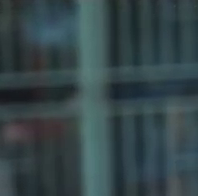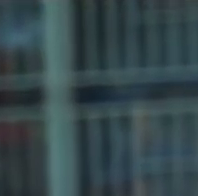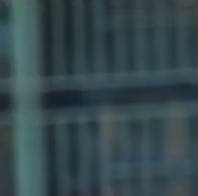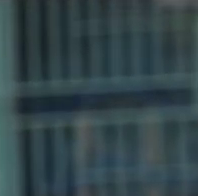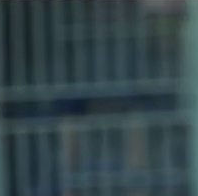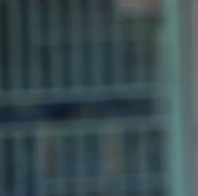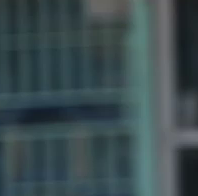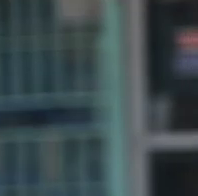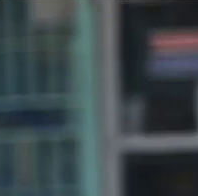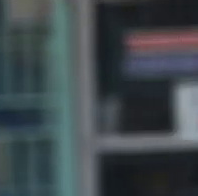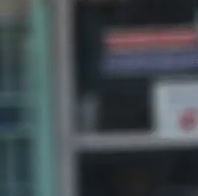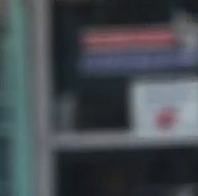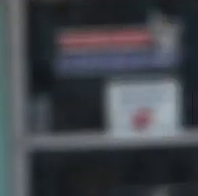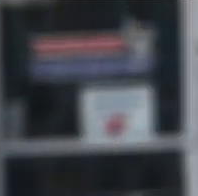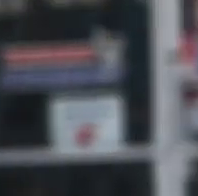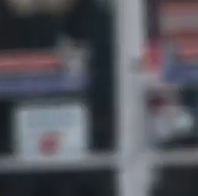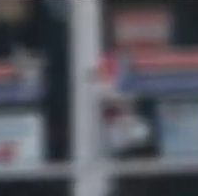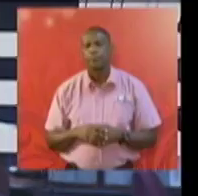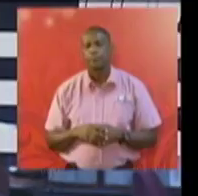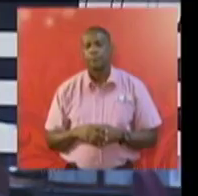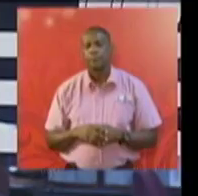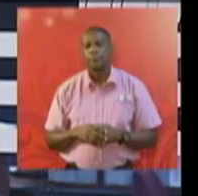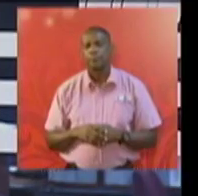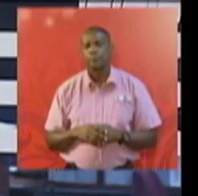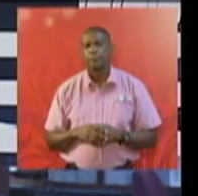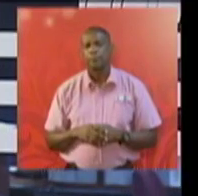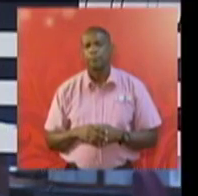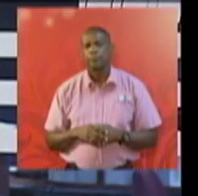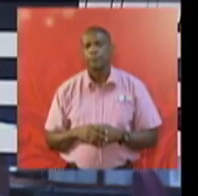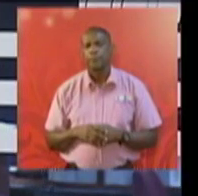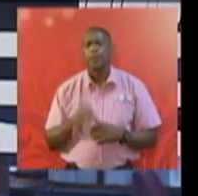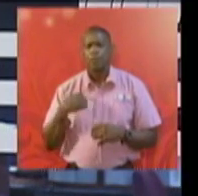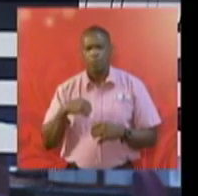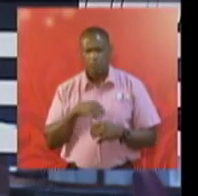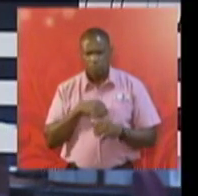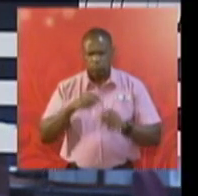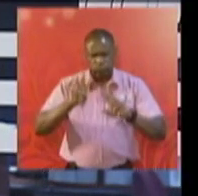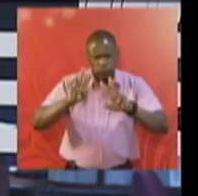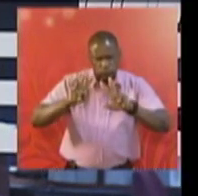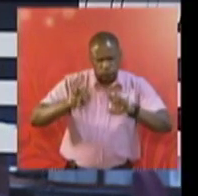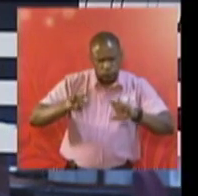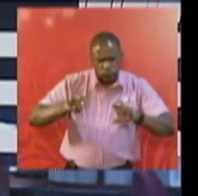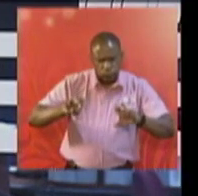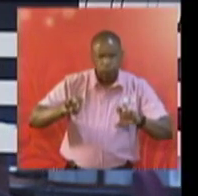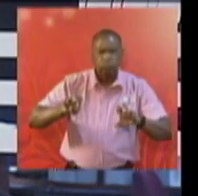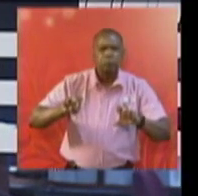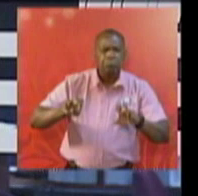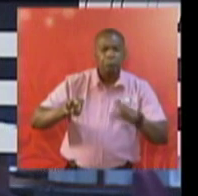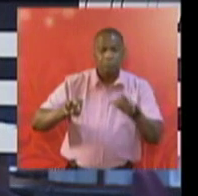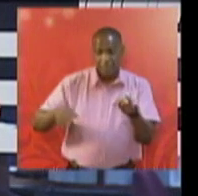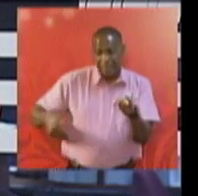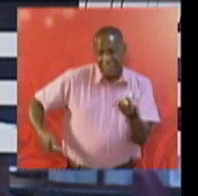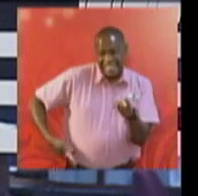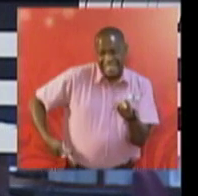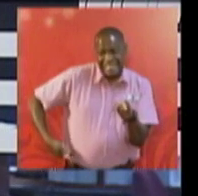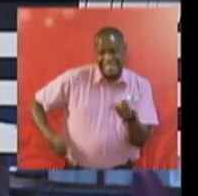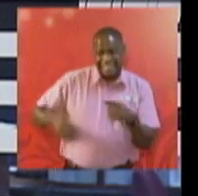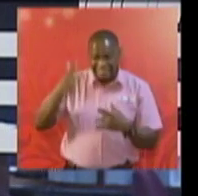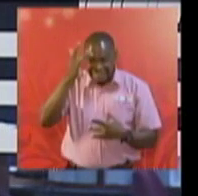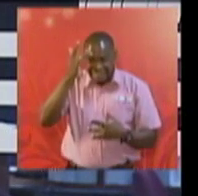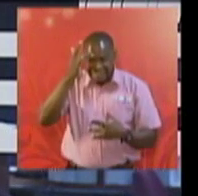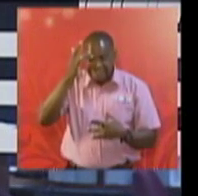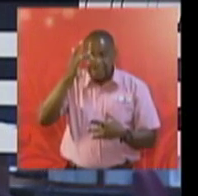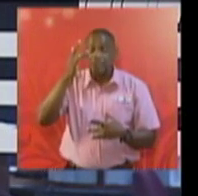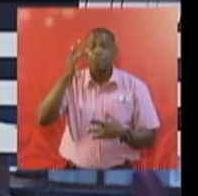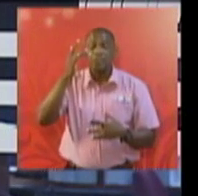following those two are chronic diseases. Followed closely by chronic kidney disease. People who have kidney